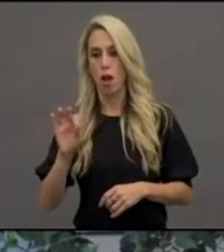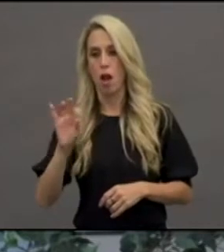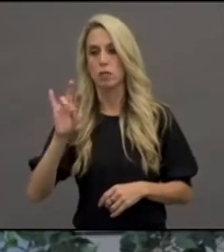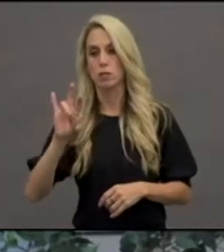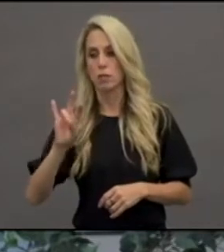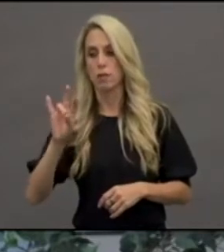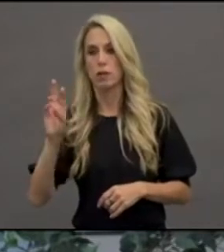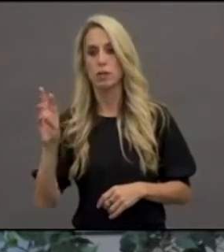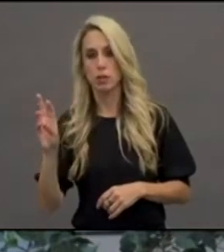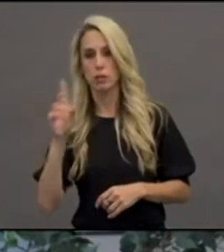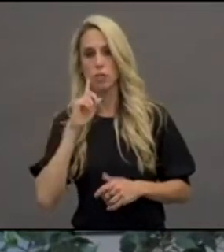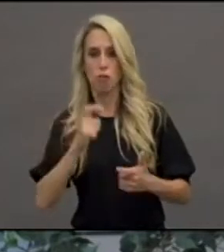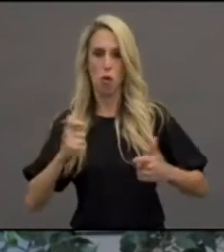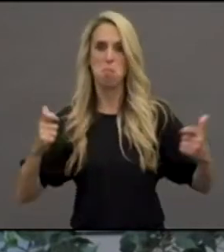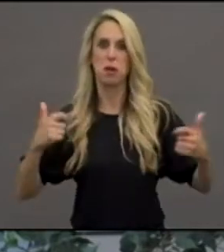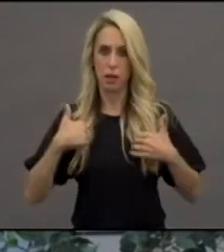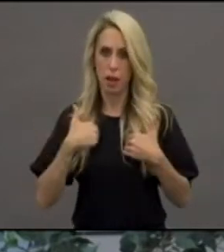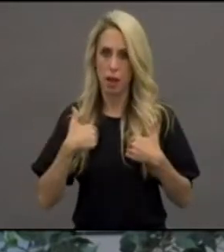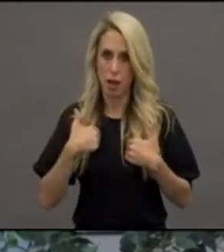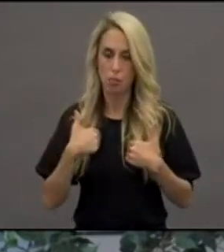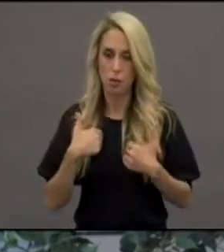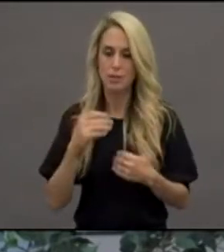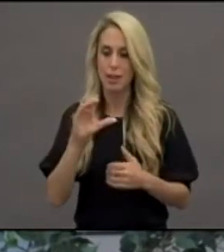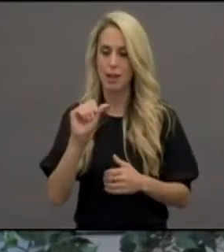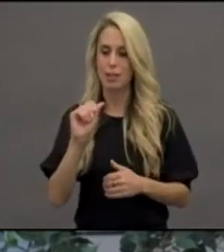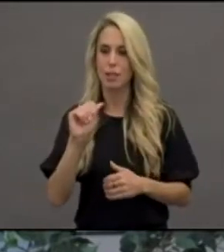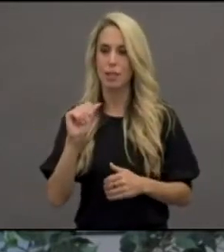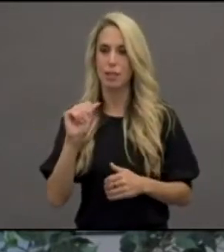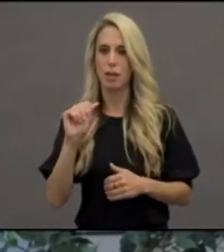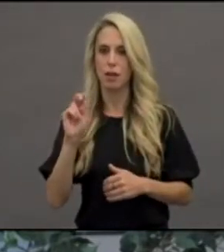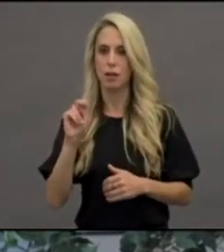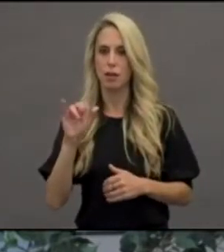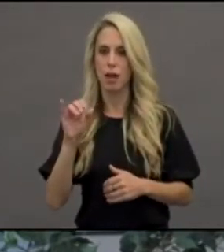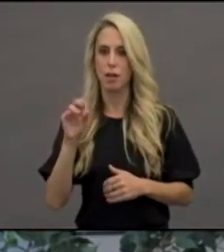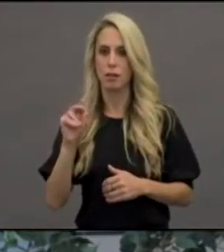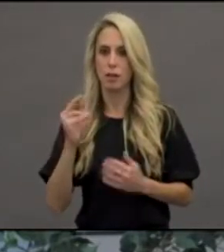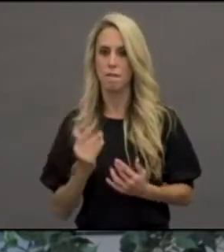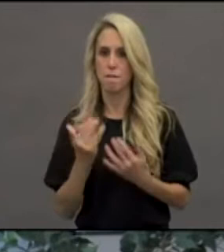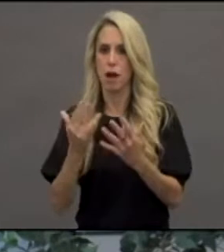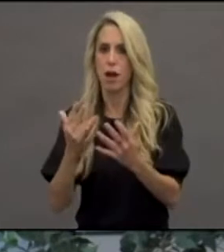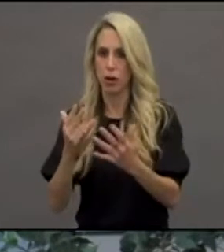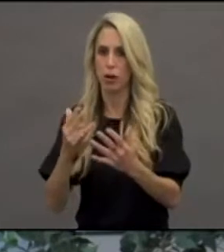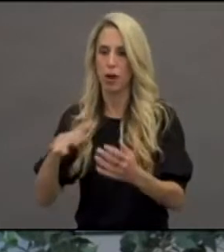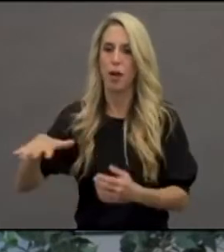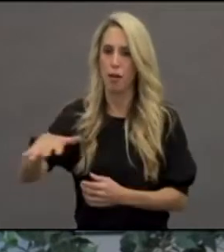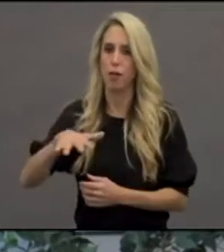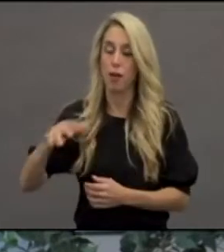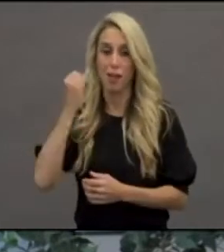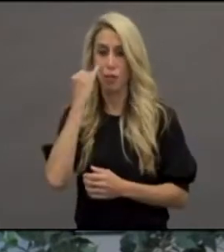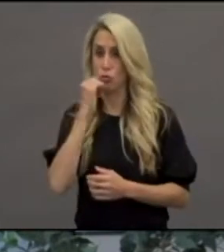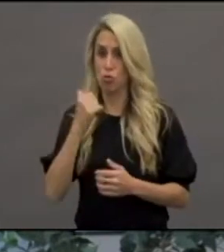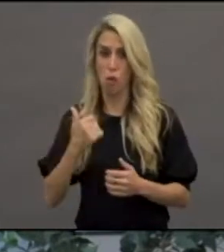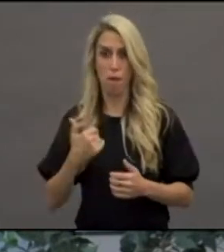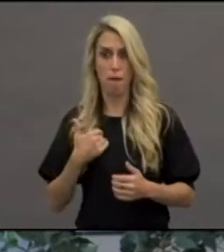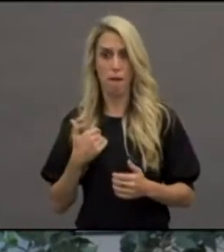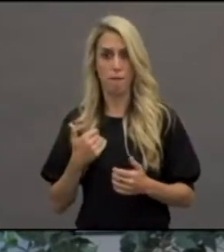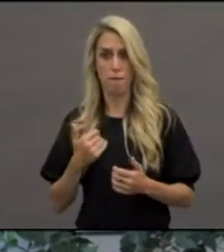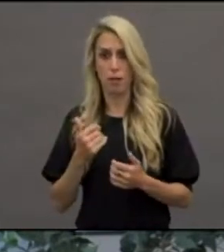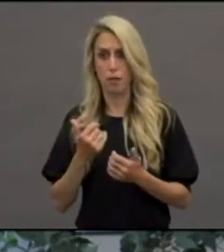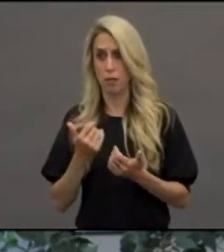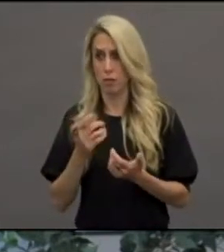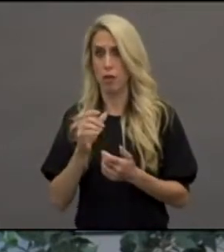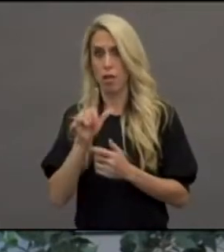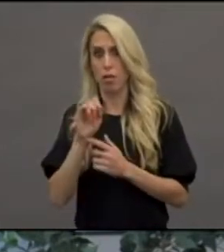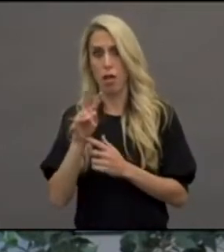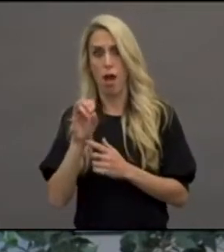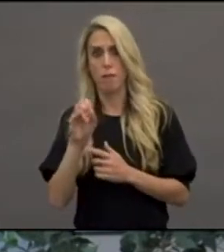925-584-1976. It's for large animals in the Canyon Fire area. But if you don't live in that area, you don't have livestock in that area, still